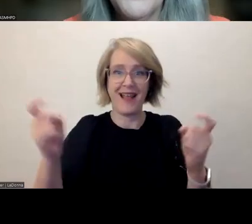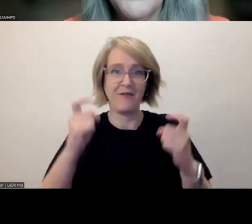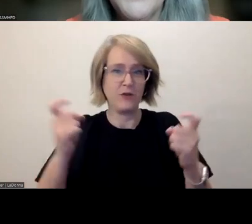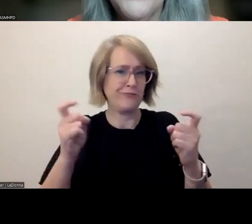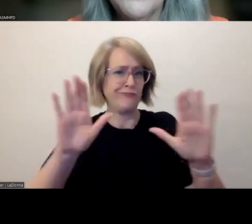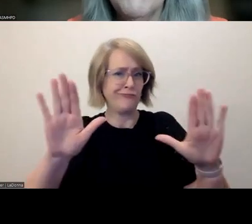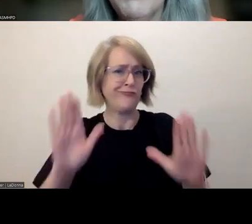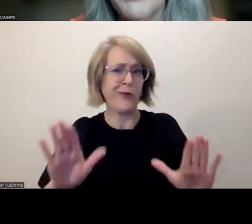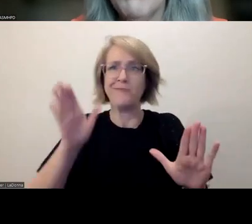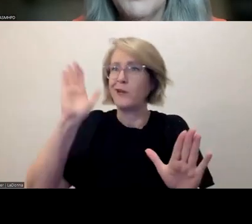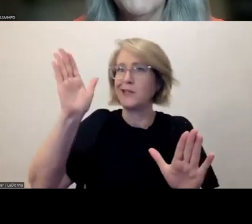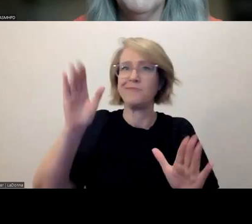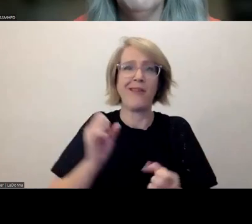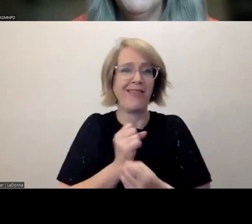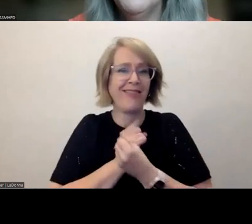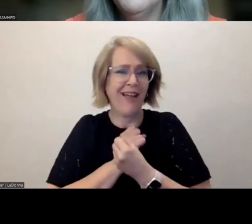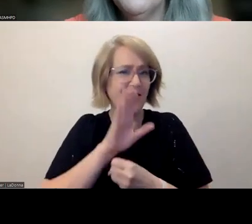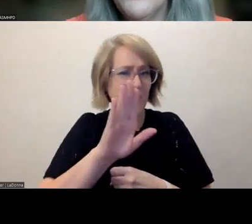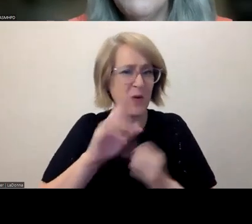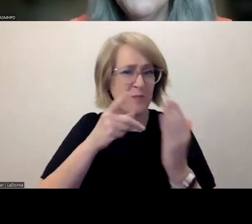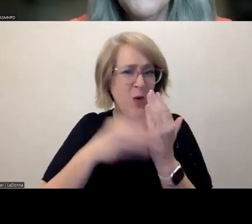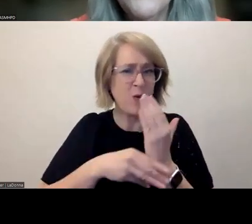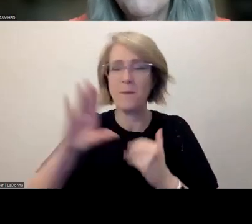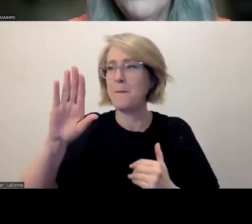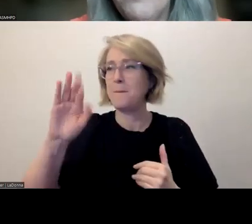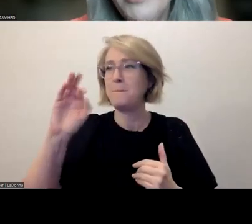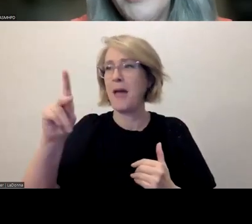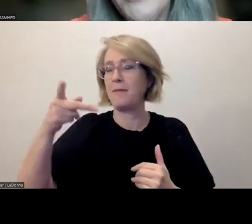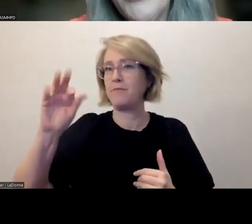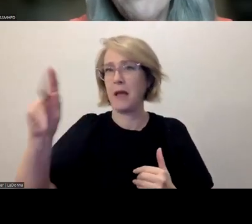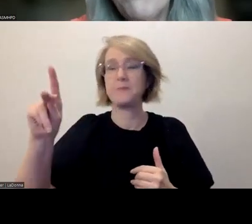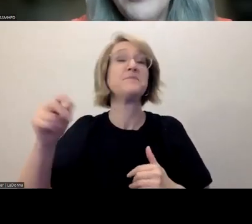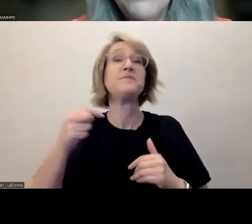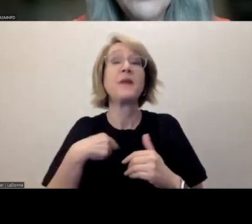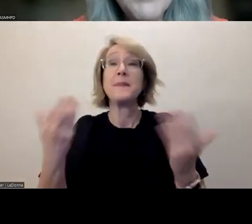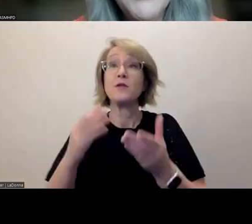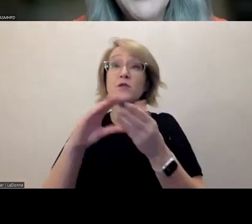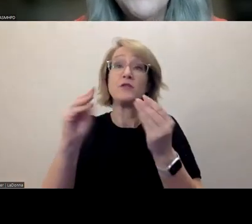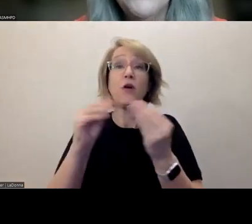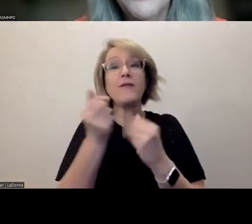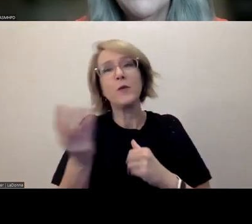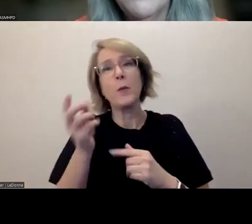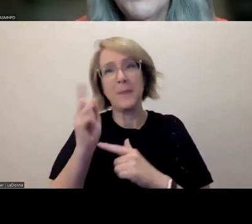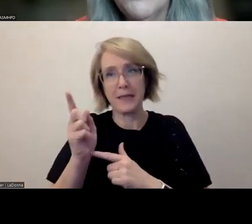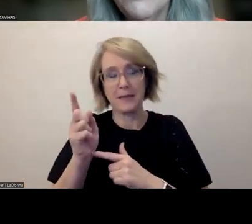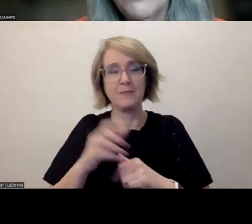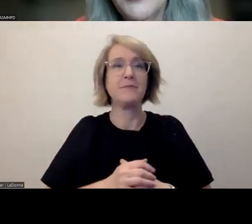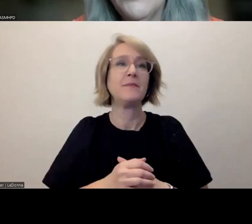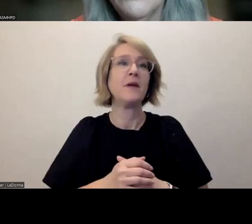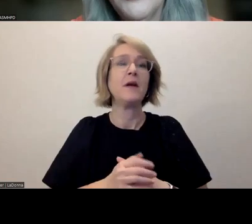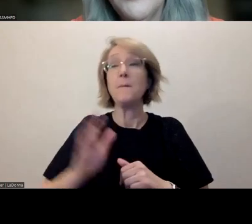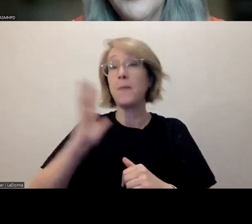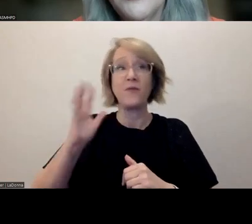great presentations. Love the backpack program. So I'm just going to talk for a few minutes. During my tenure as